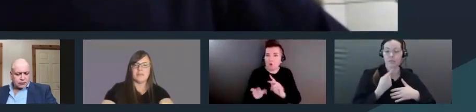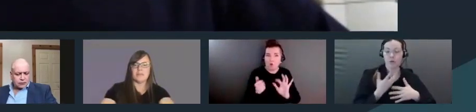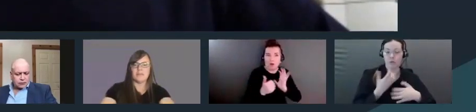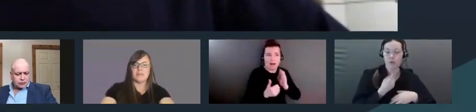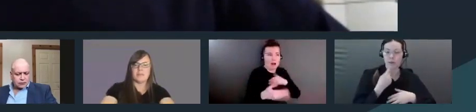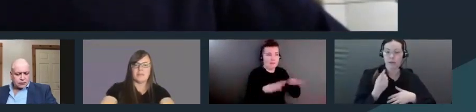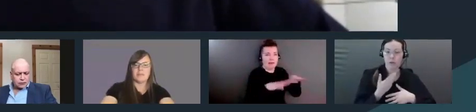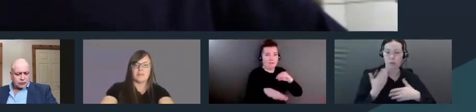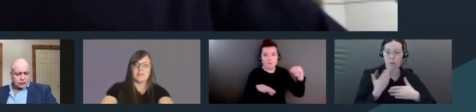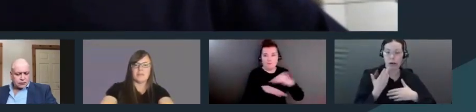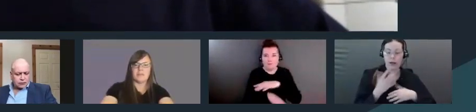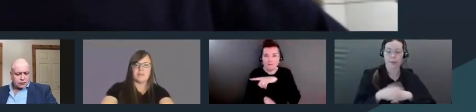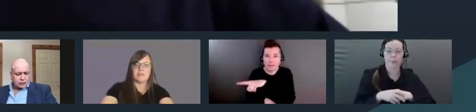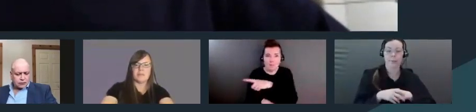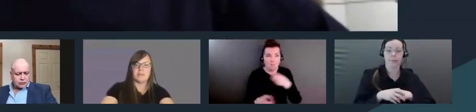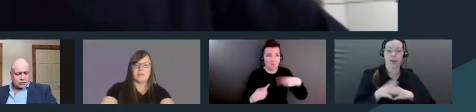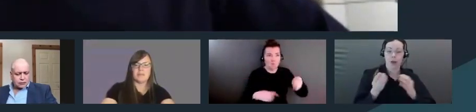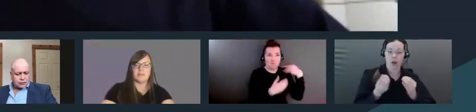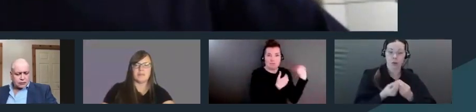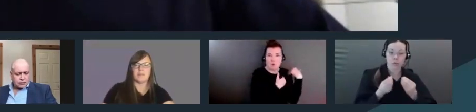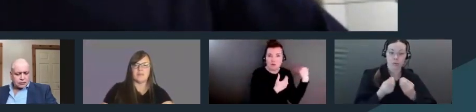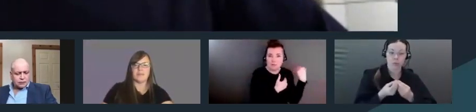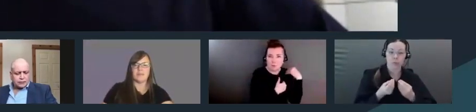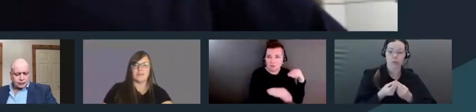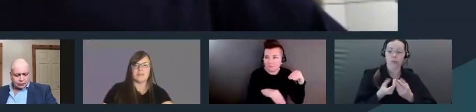that you have a responsibility.